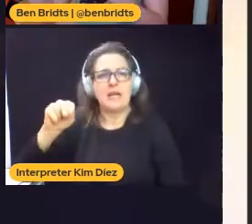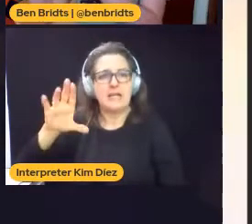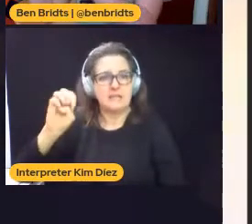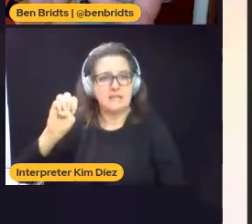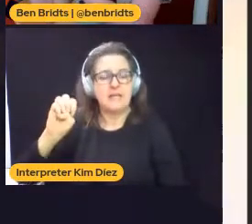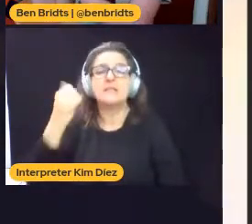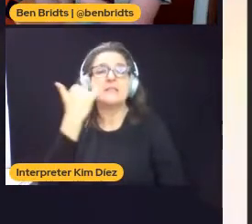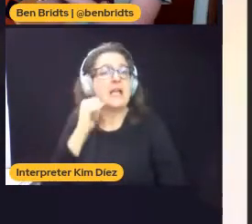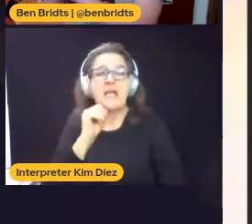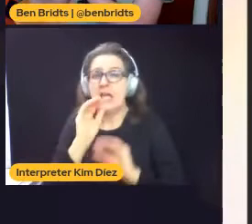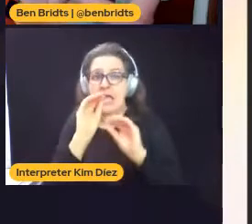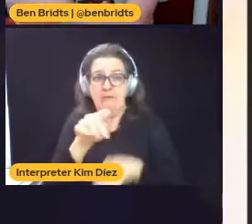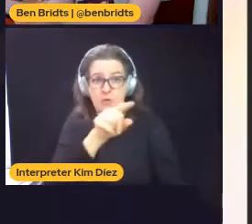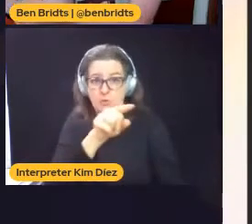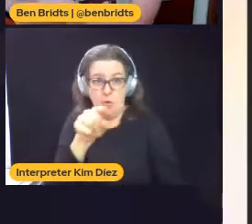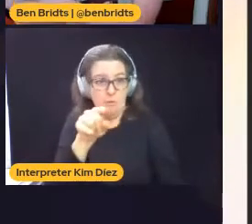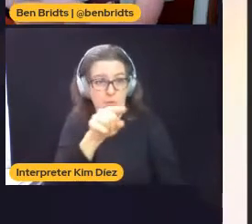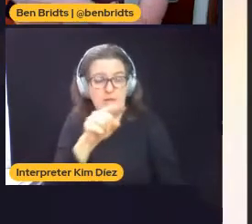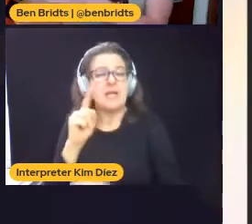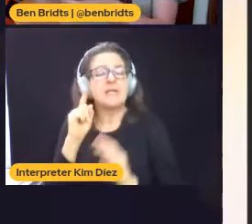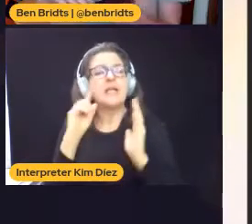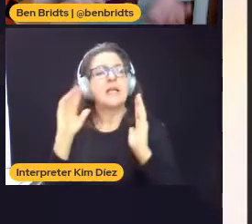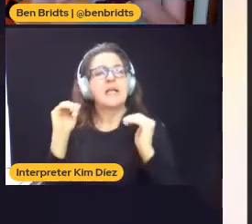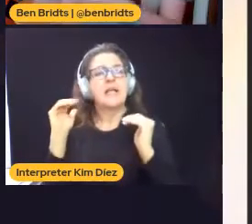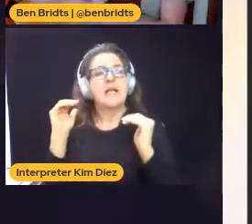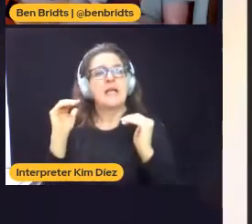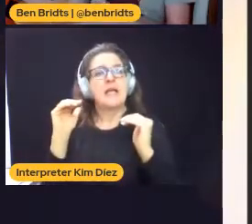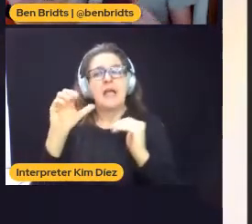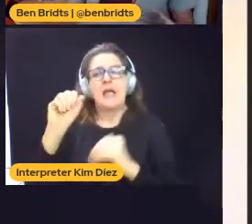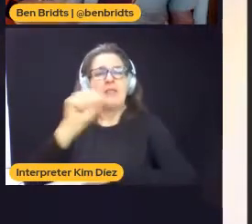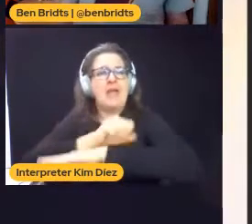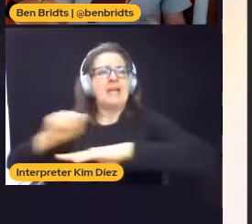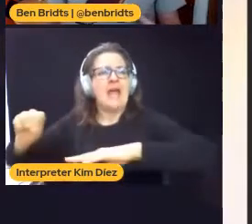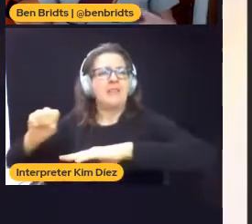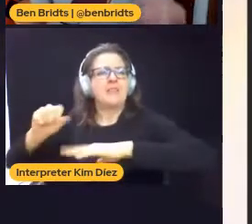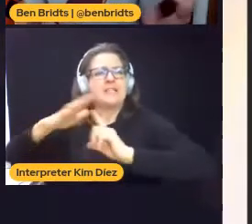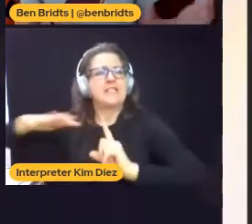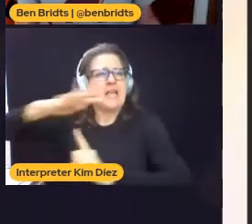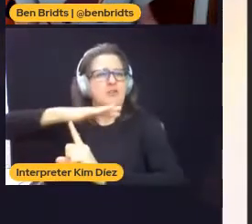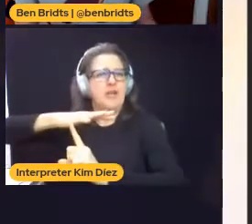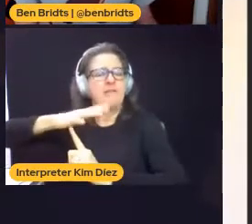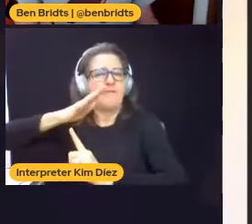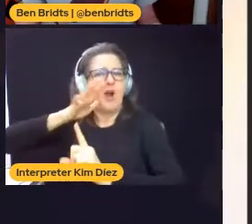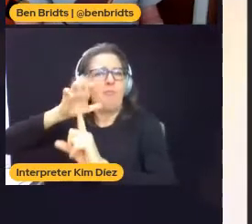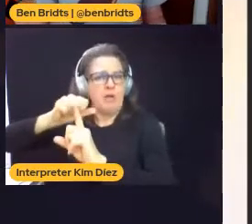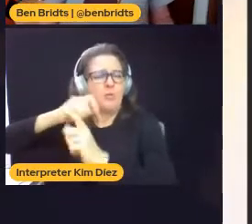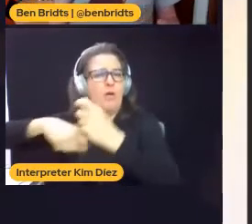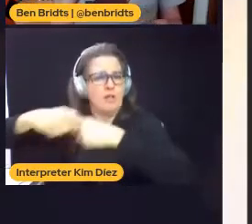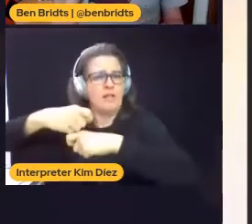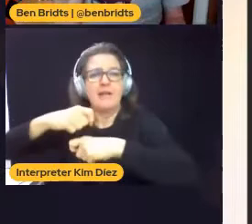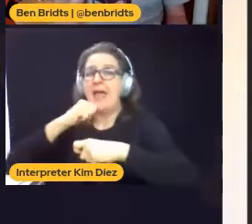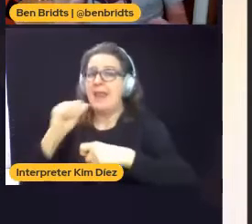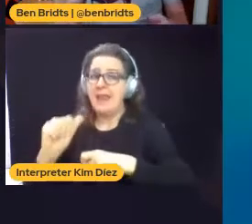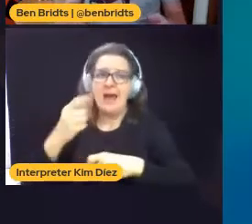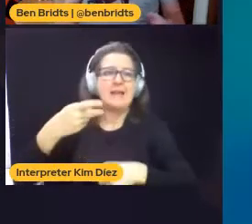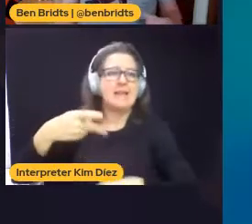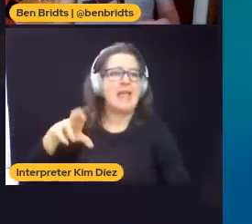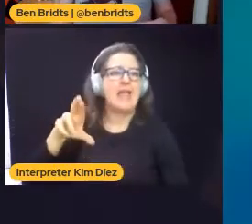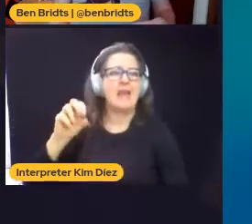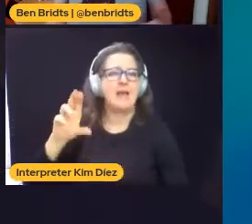hopefully your staging environment that sees those replacements and not your production environment.